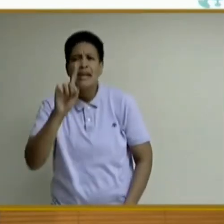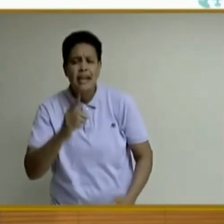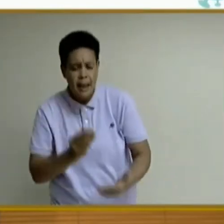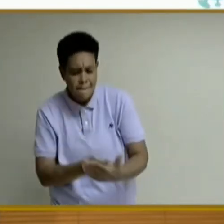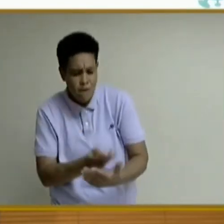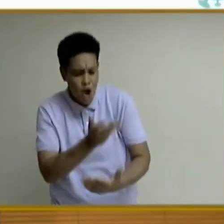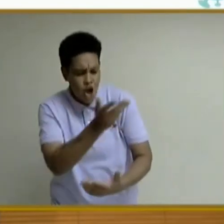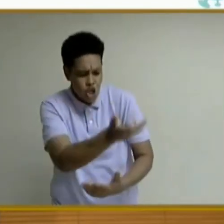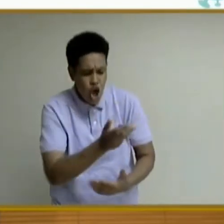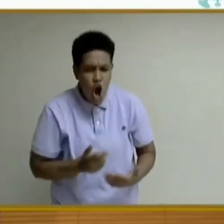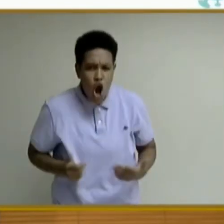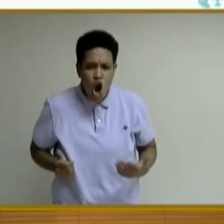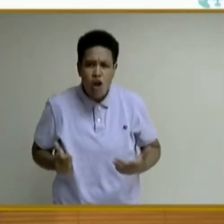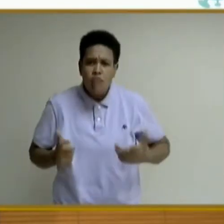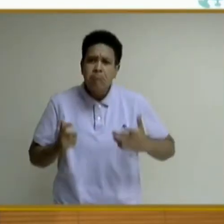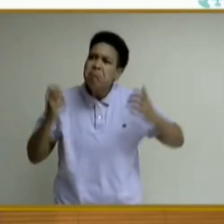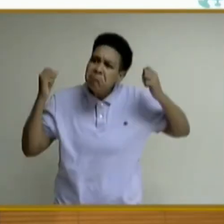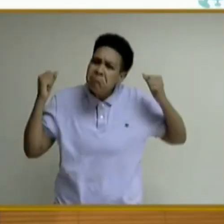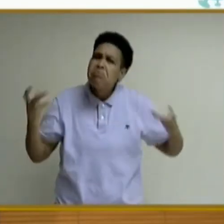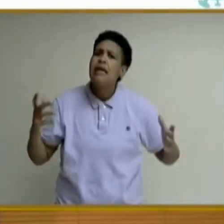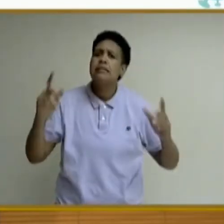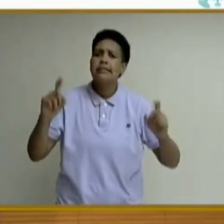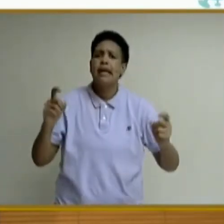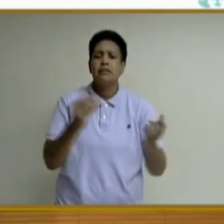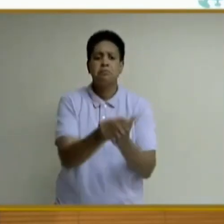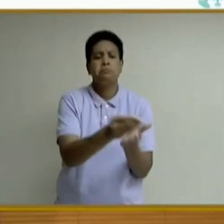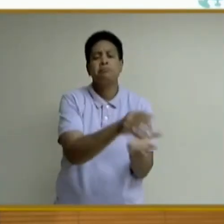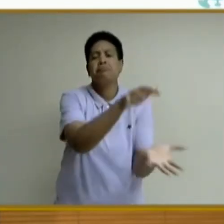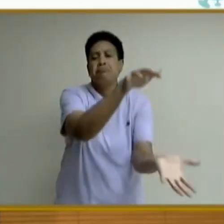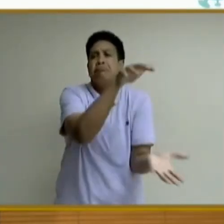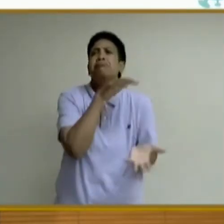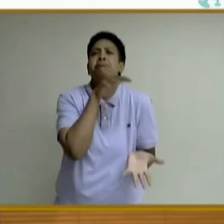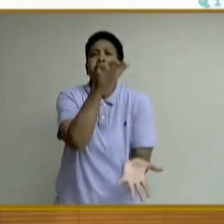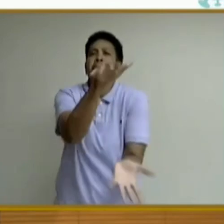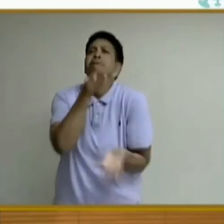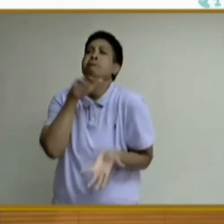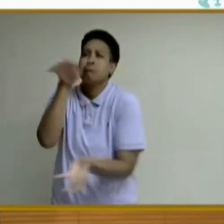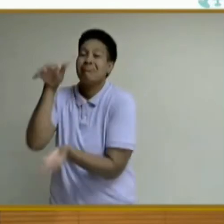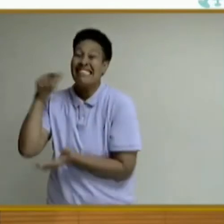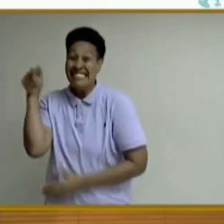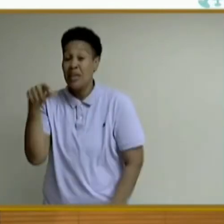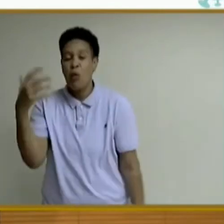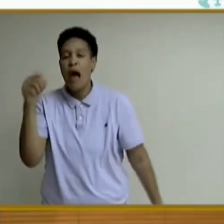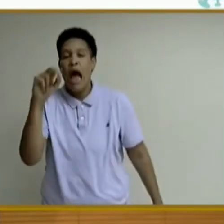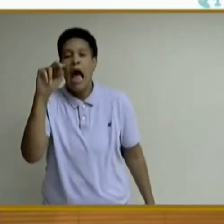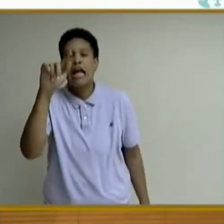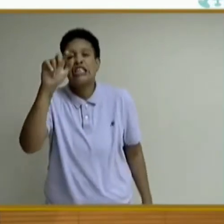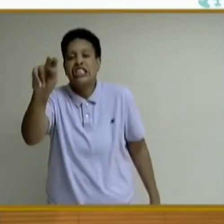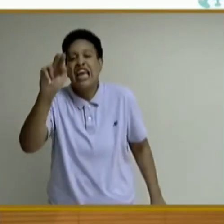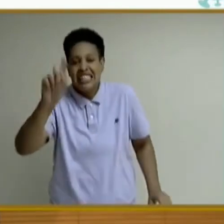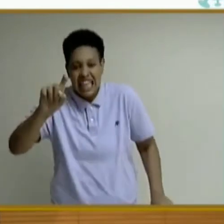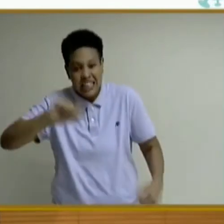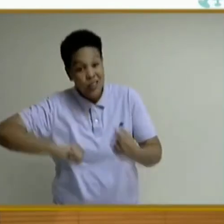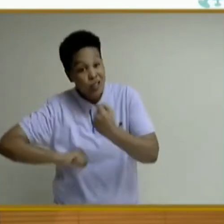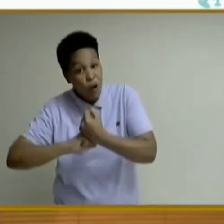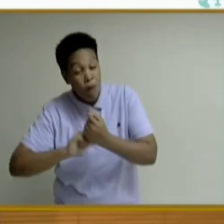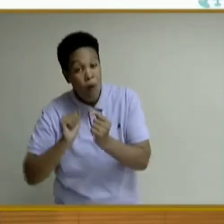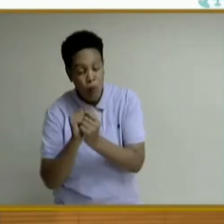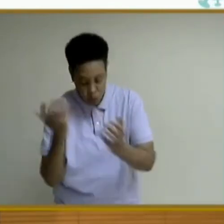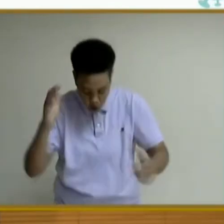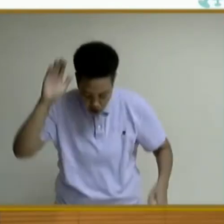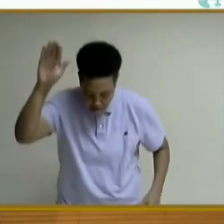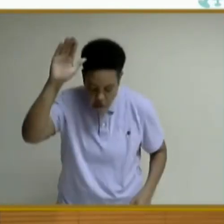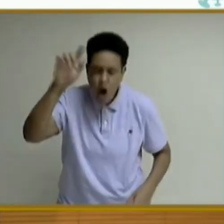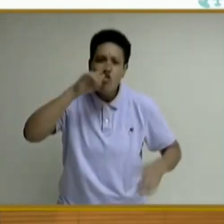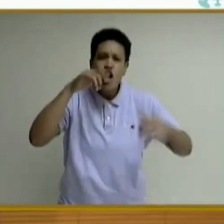procure a large number of these tests with the assistance of the Foreign